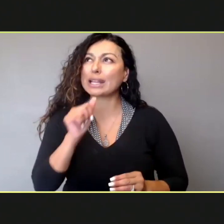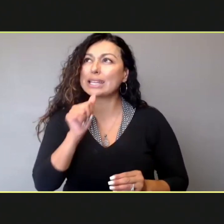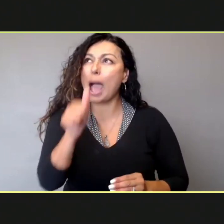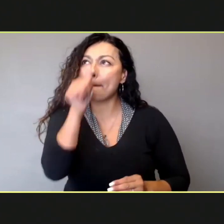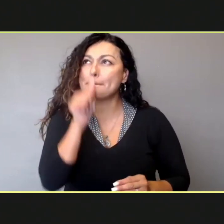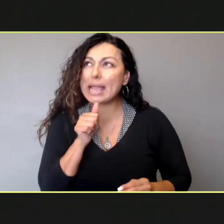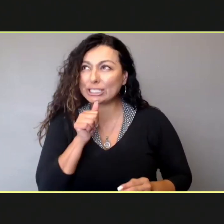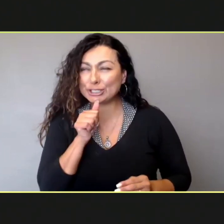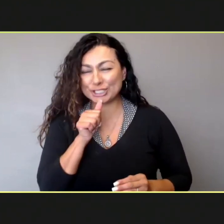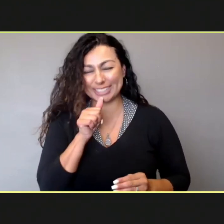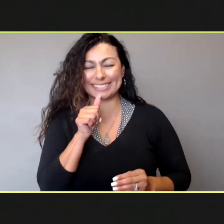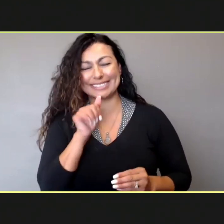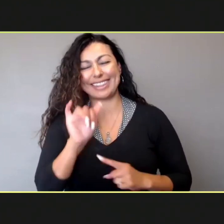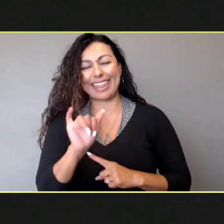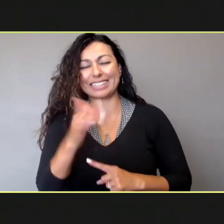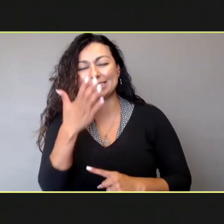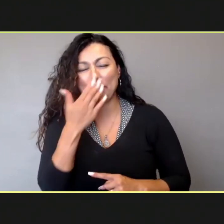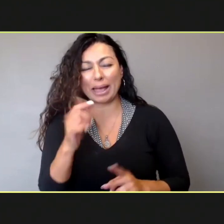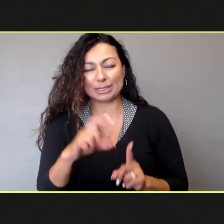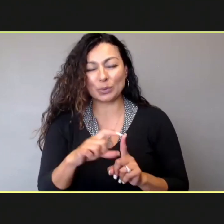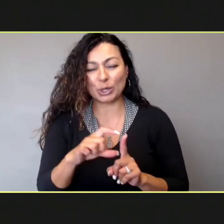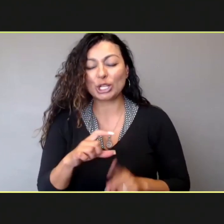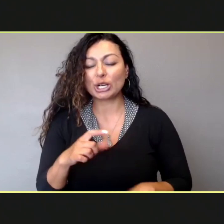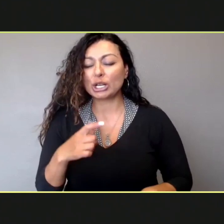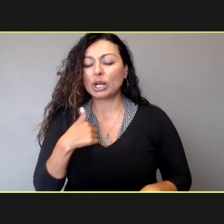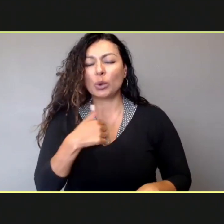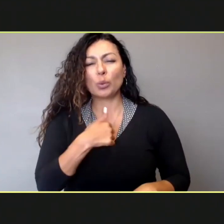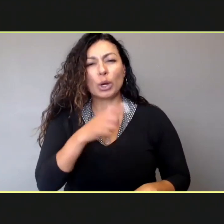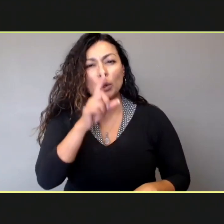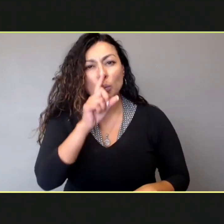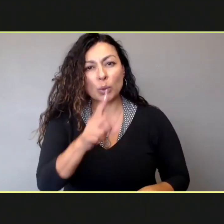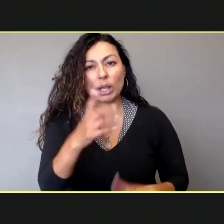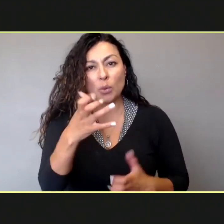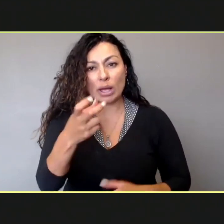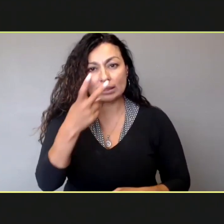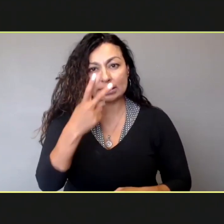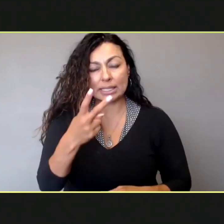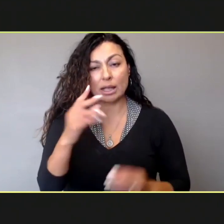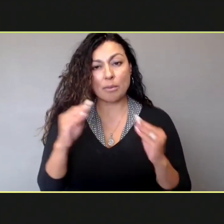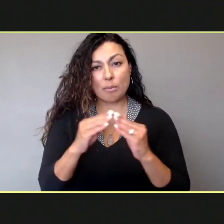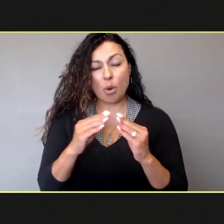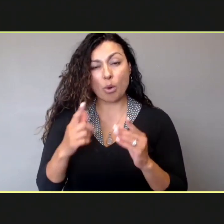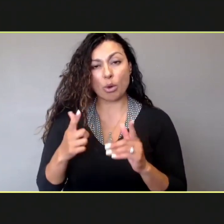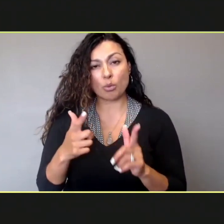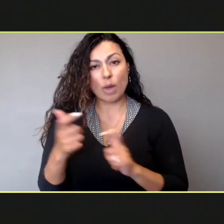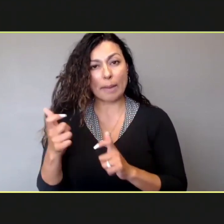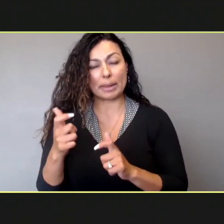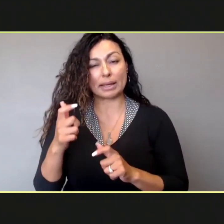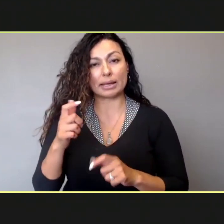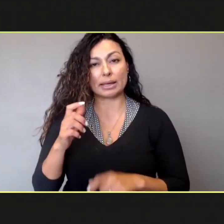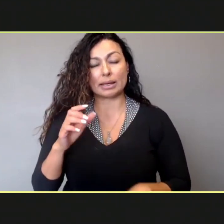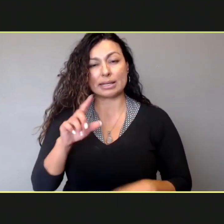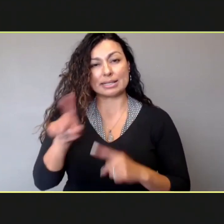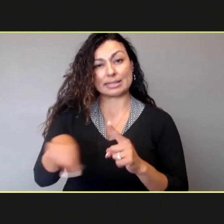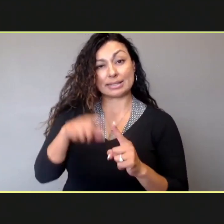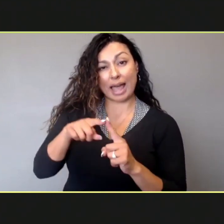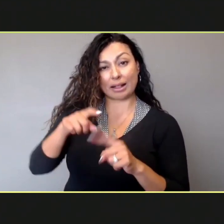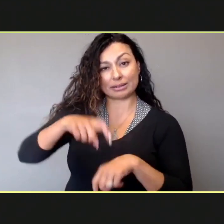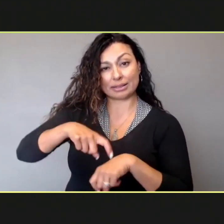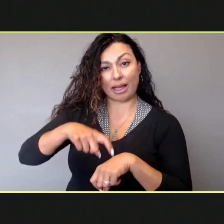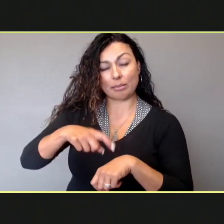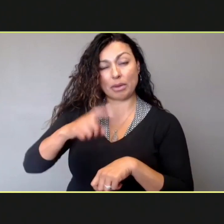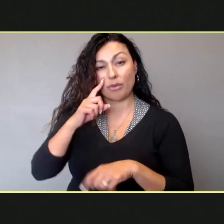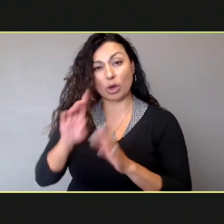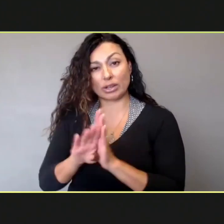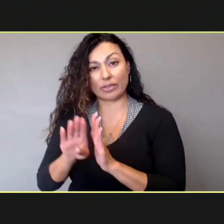the best word, is we would really like to see a more rapid cycle time of development